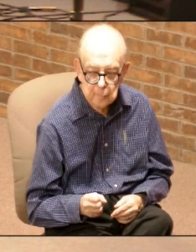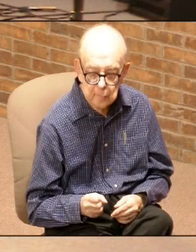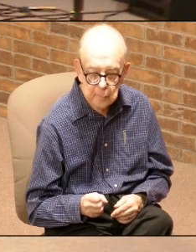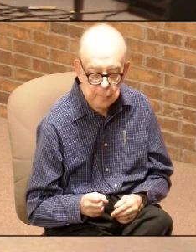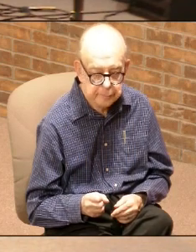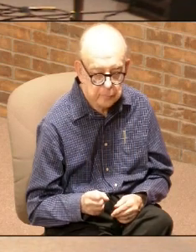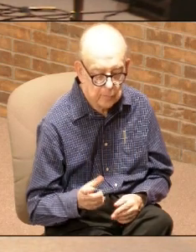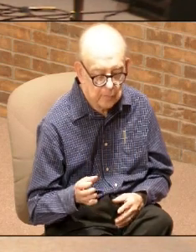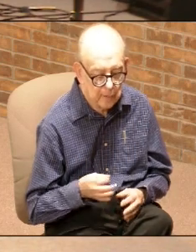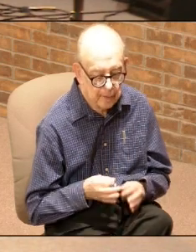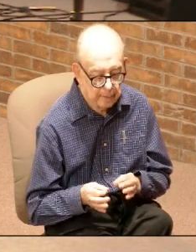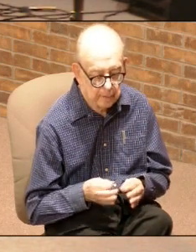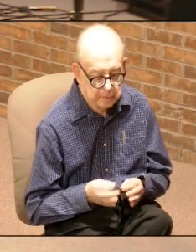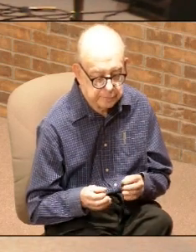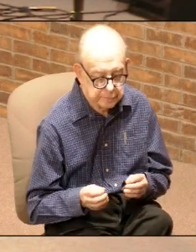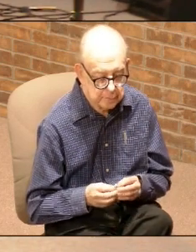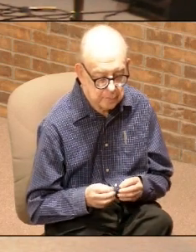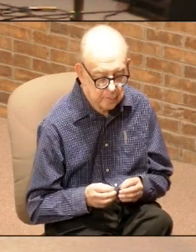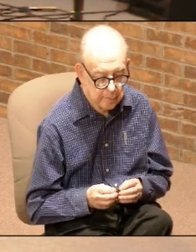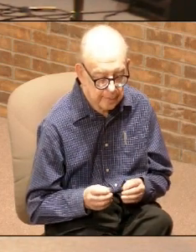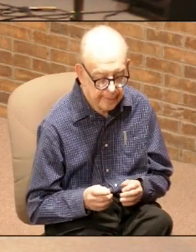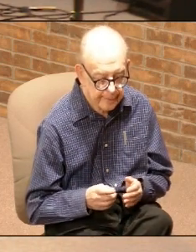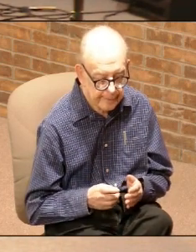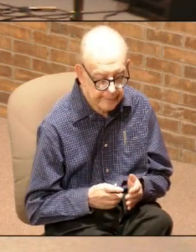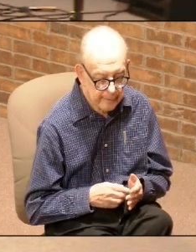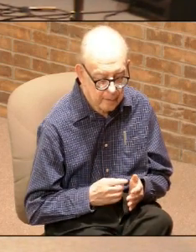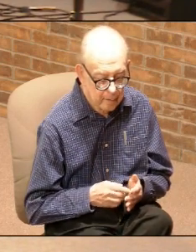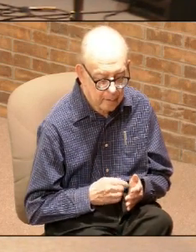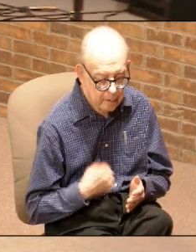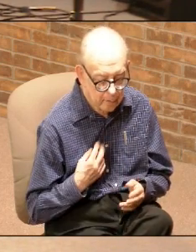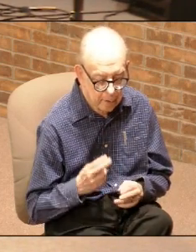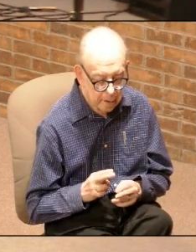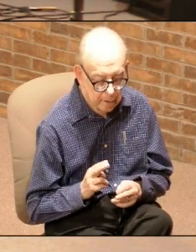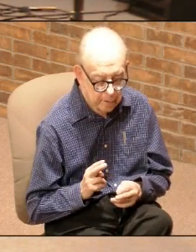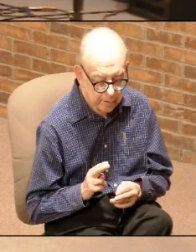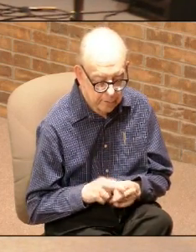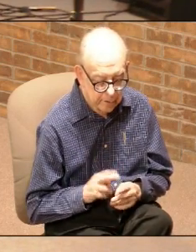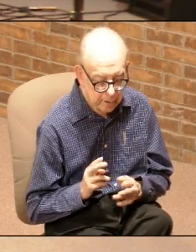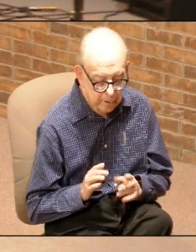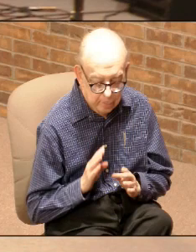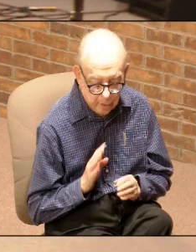to explain it further. And sometime we can sit down and talk about it.